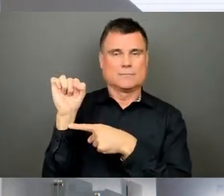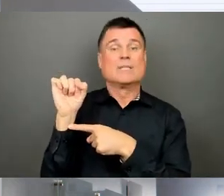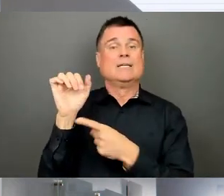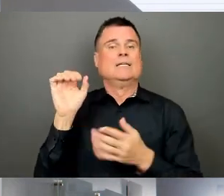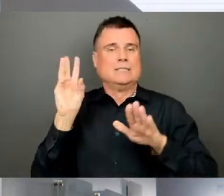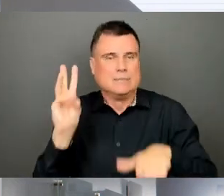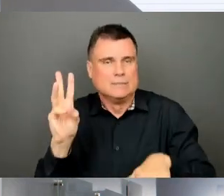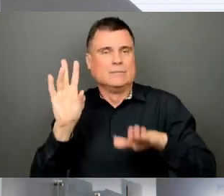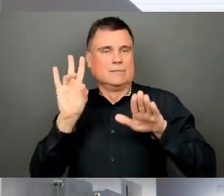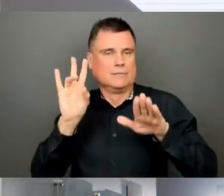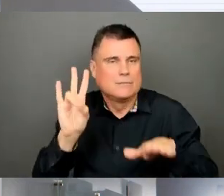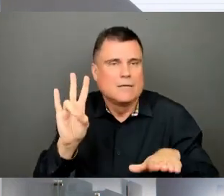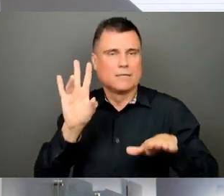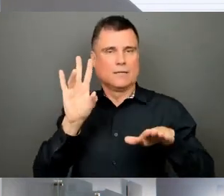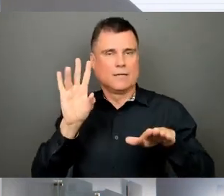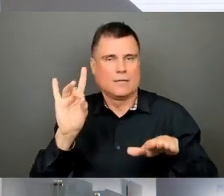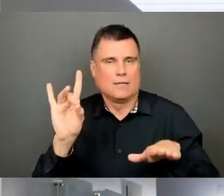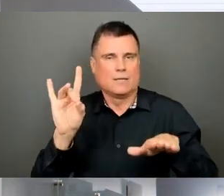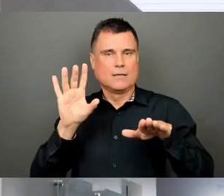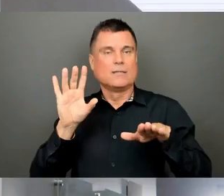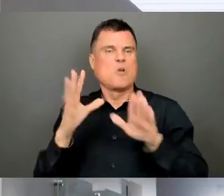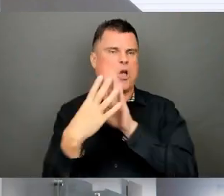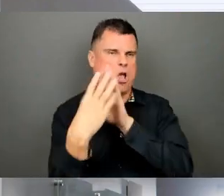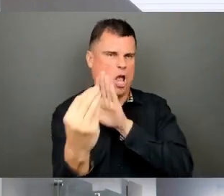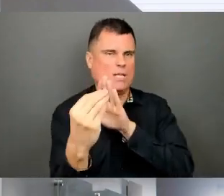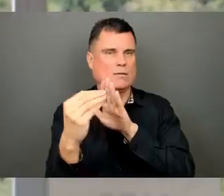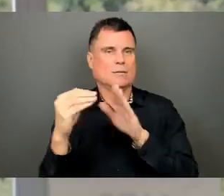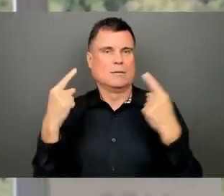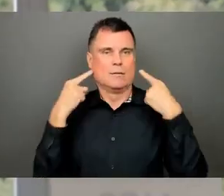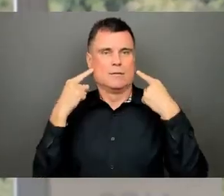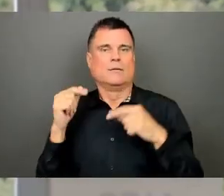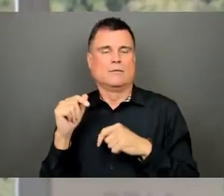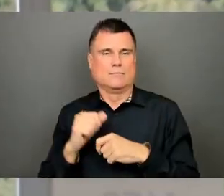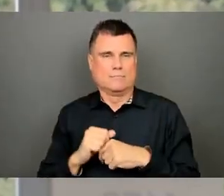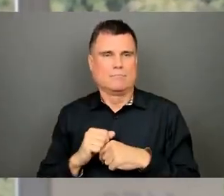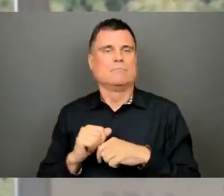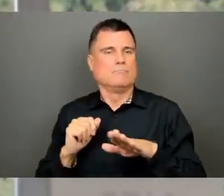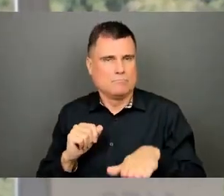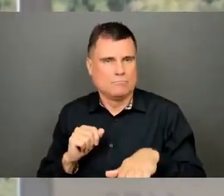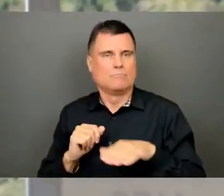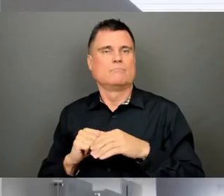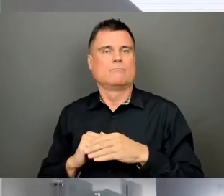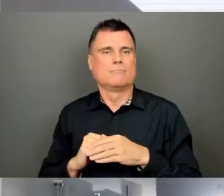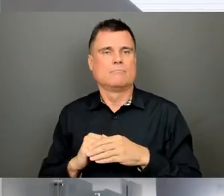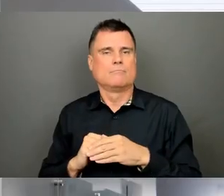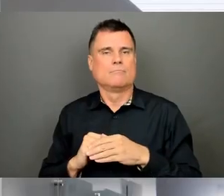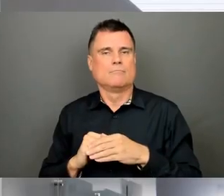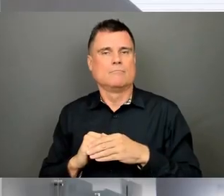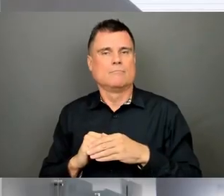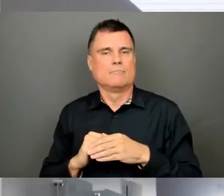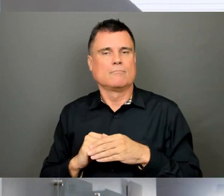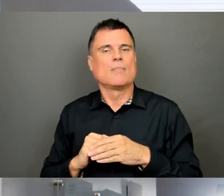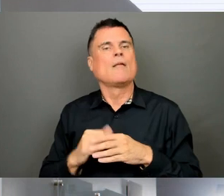So 5, 6, 7, 8, back, back, back, back. 5, just getting comfortable